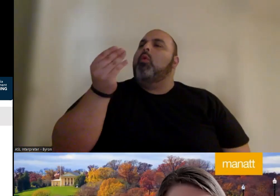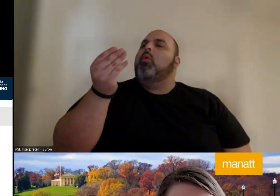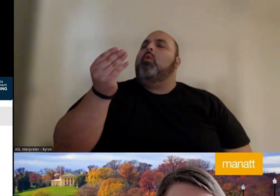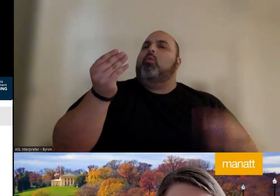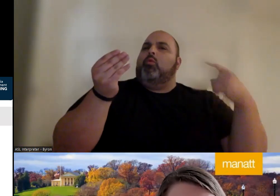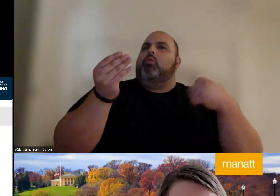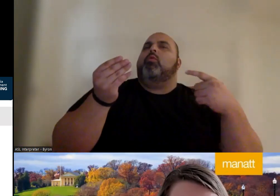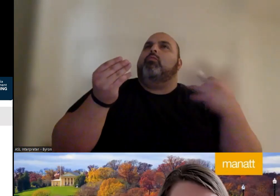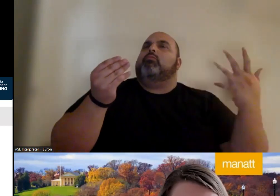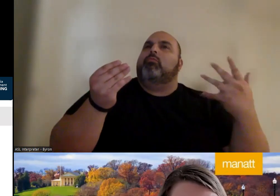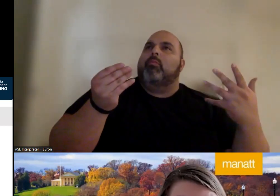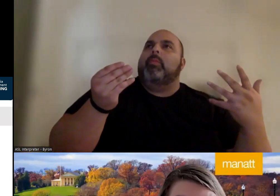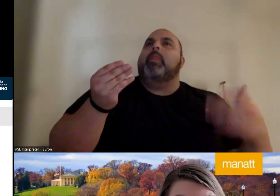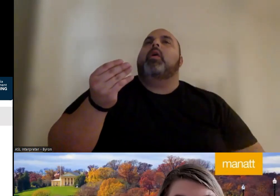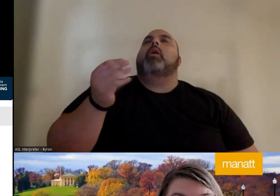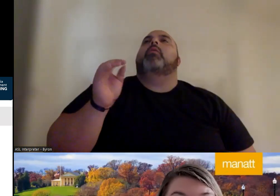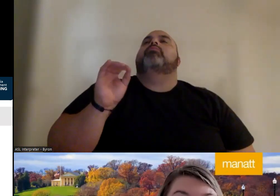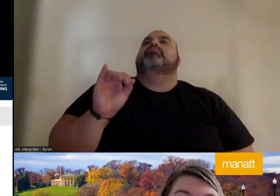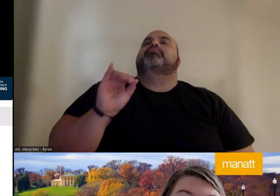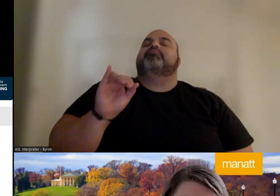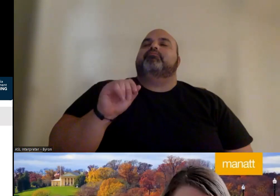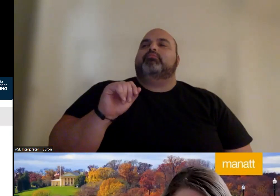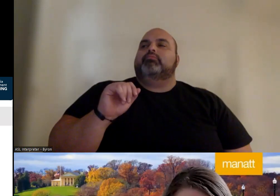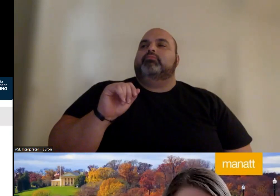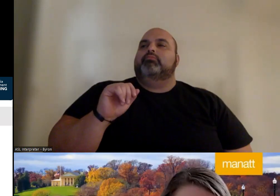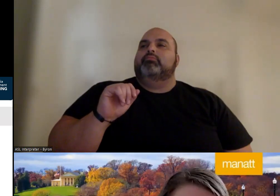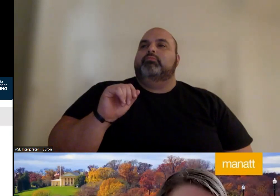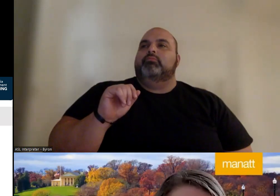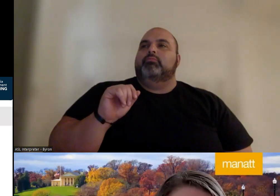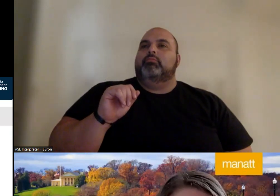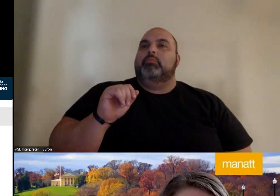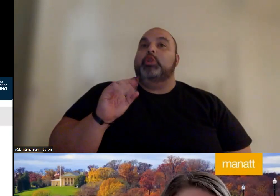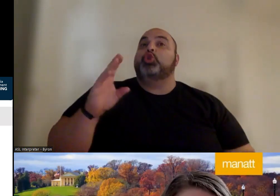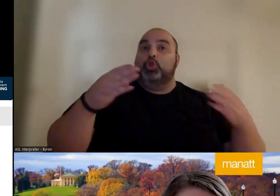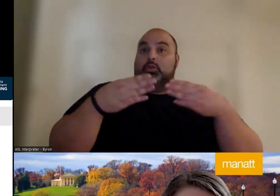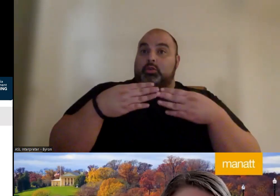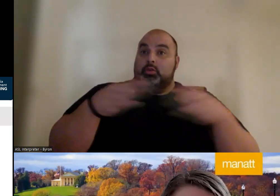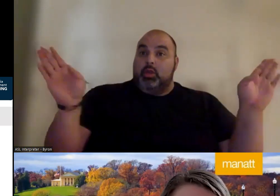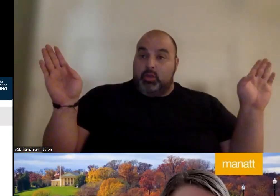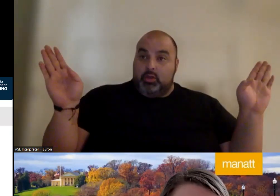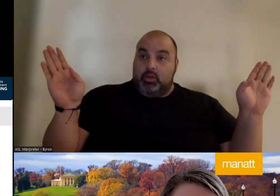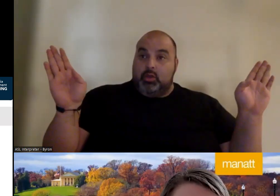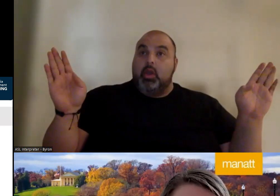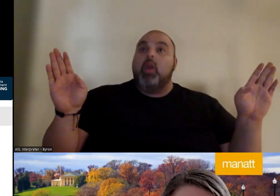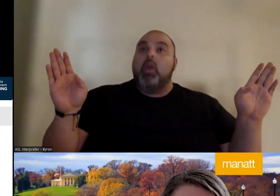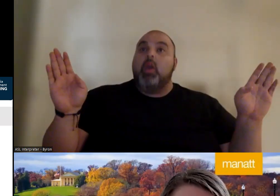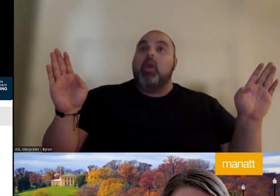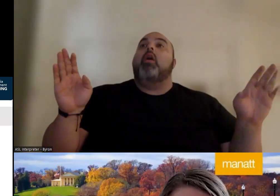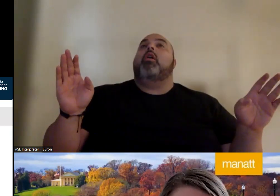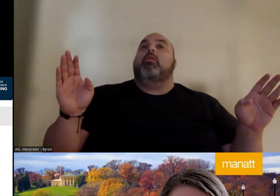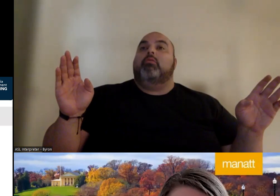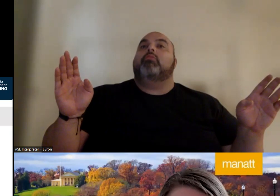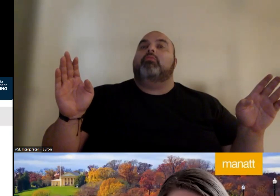is looking at generally, a growing body of research really points to